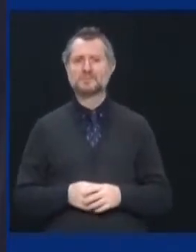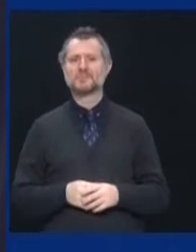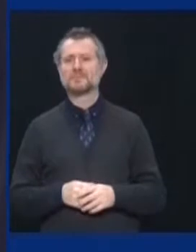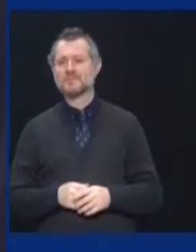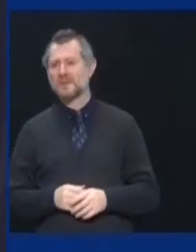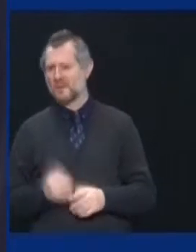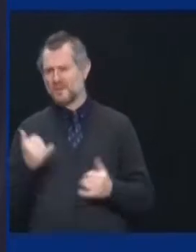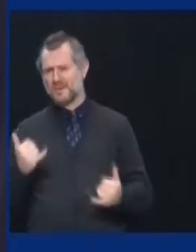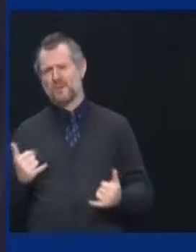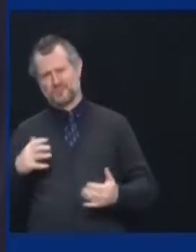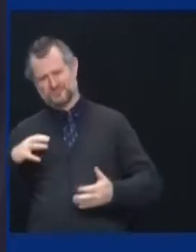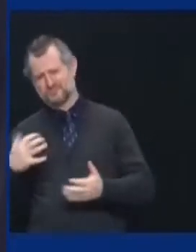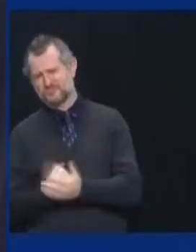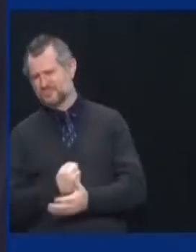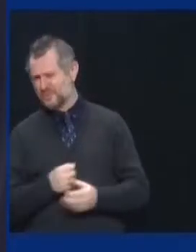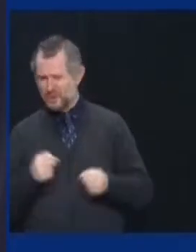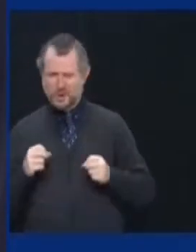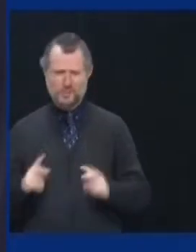as an opportunity.